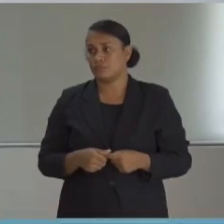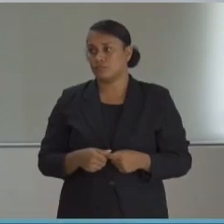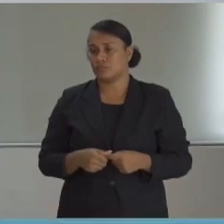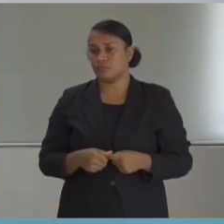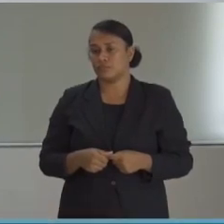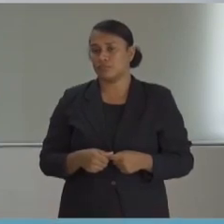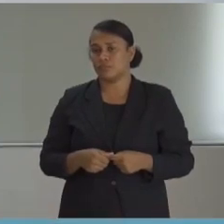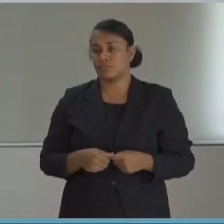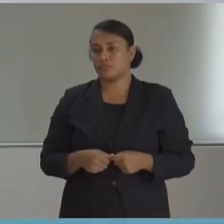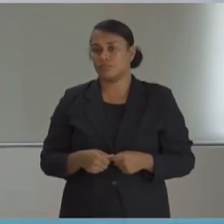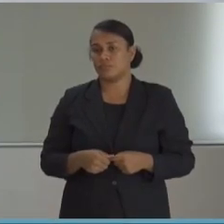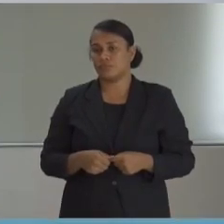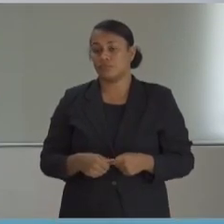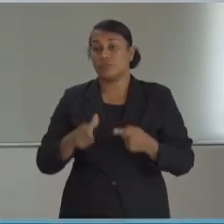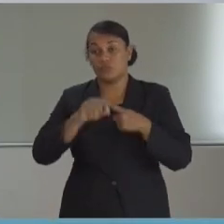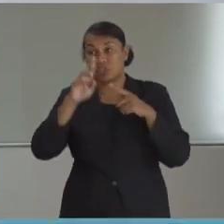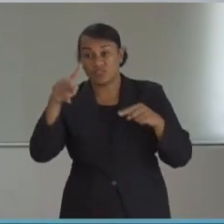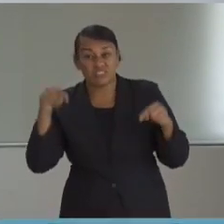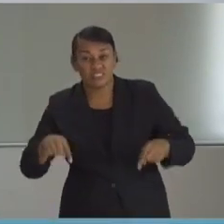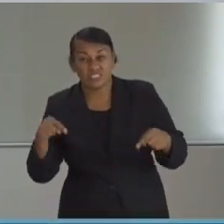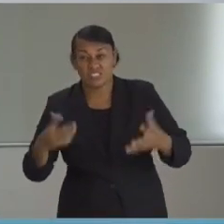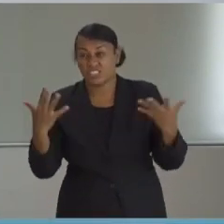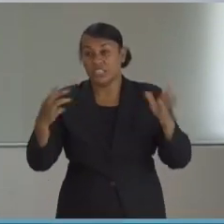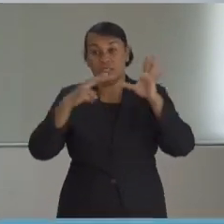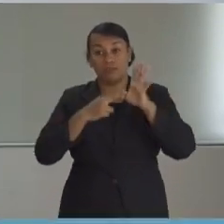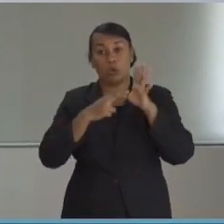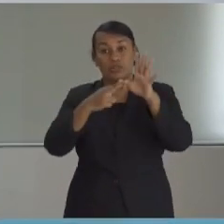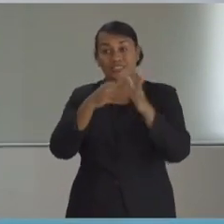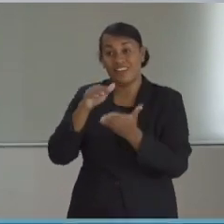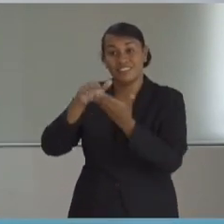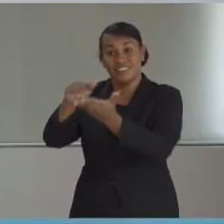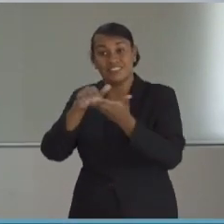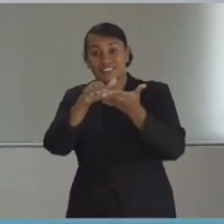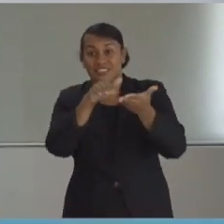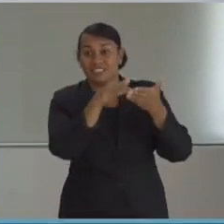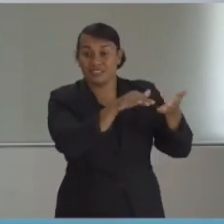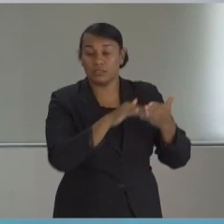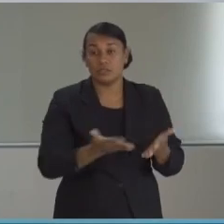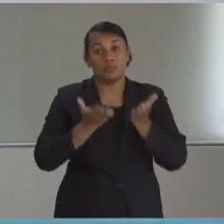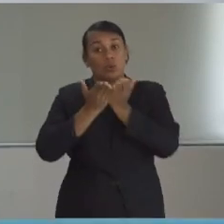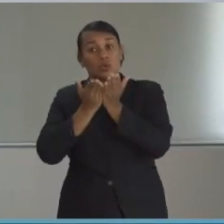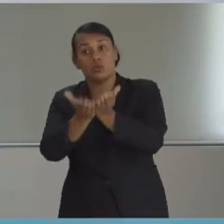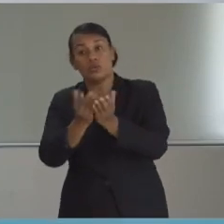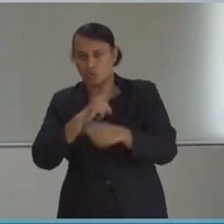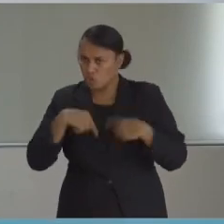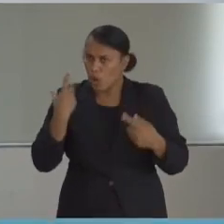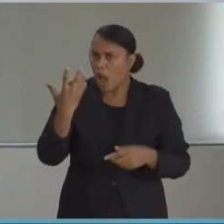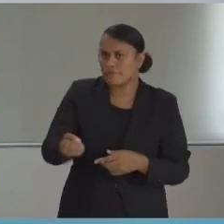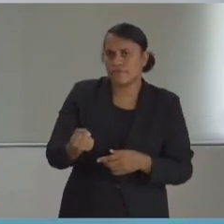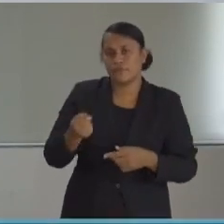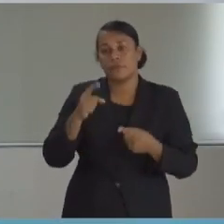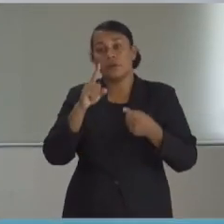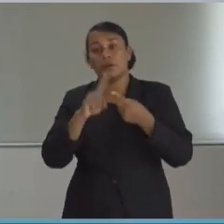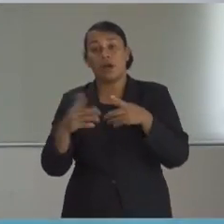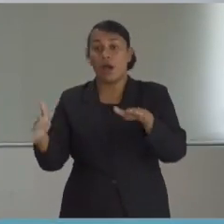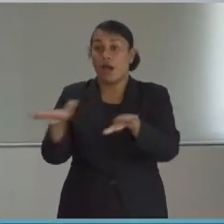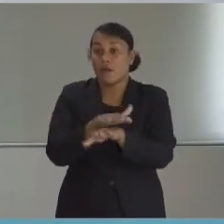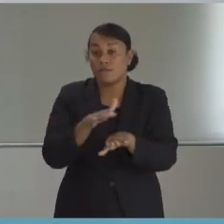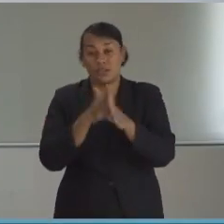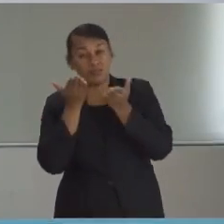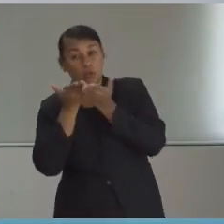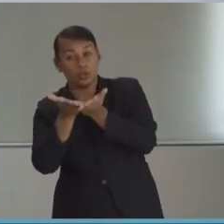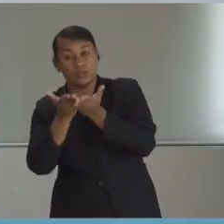for this initial response phase. In the Ohana, covering